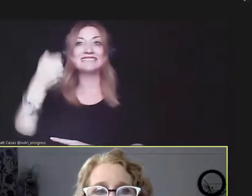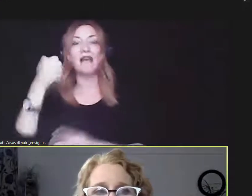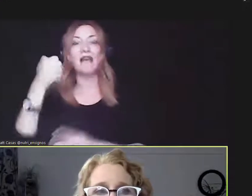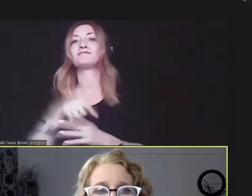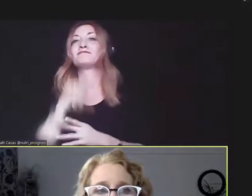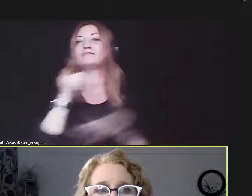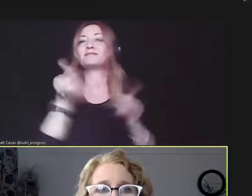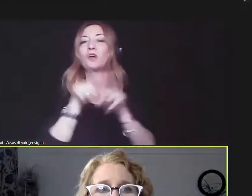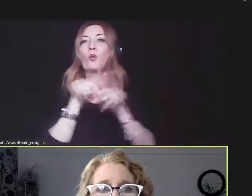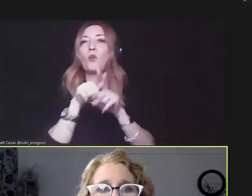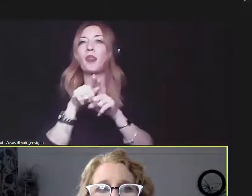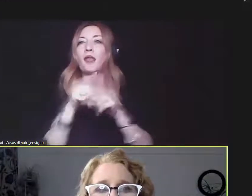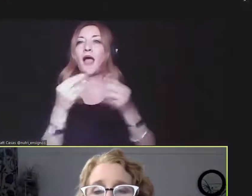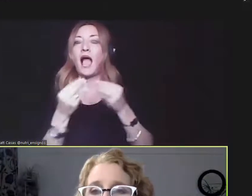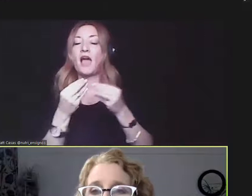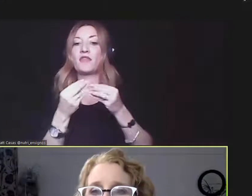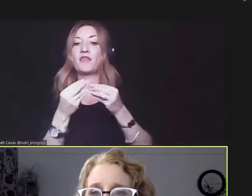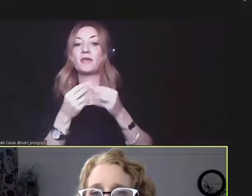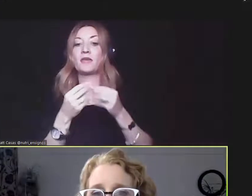honeycomb-shaped